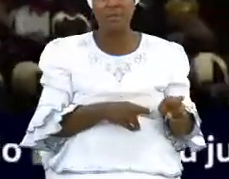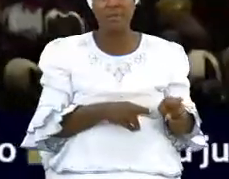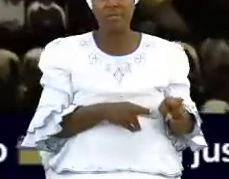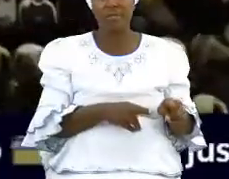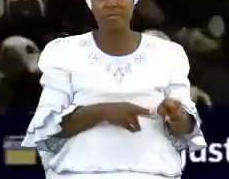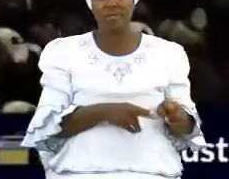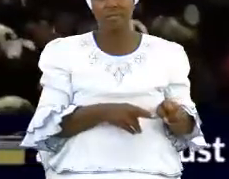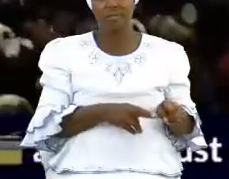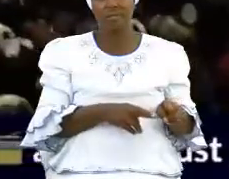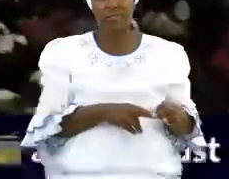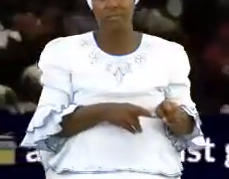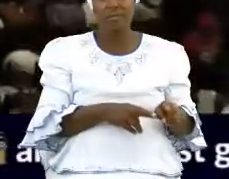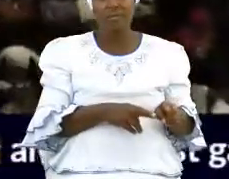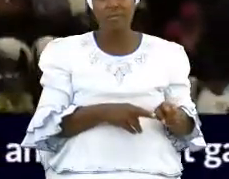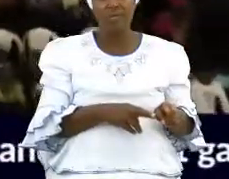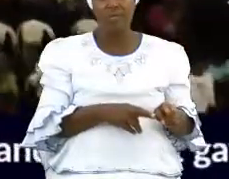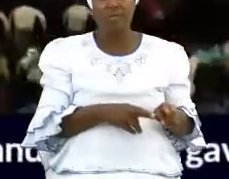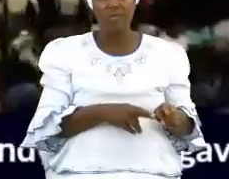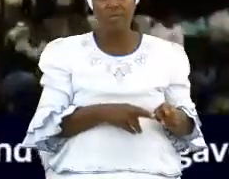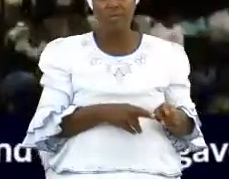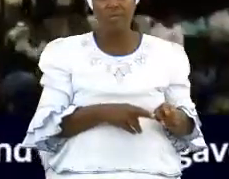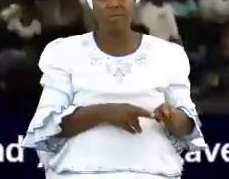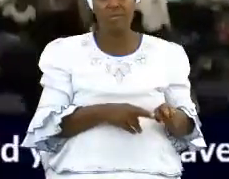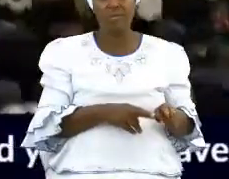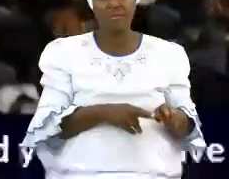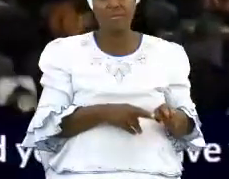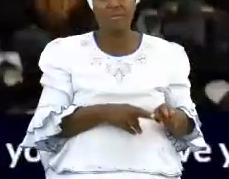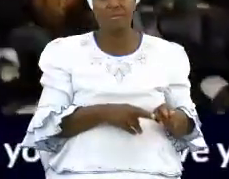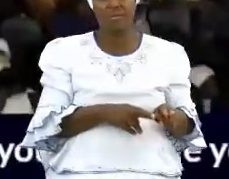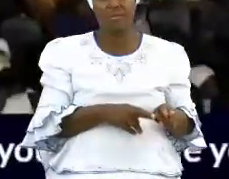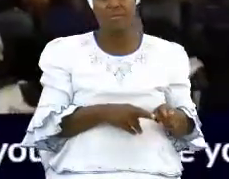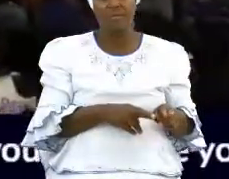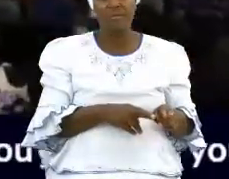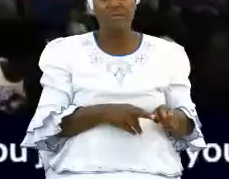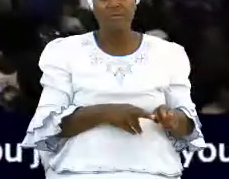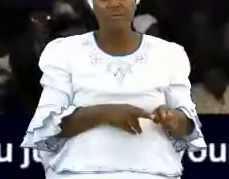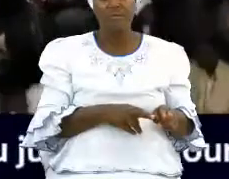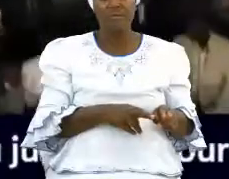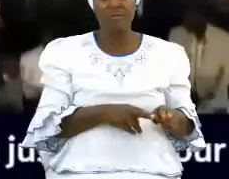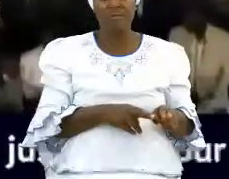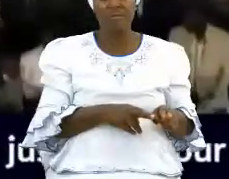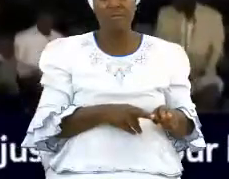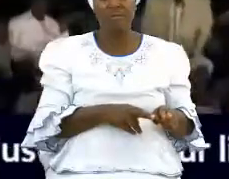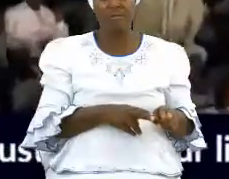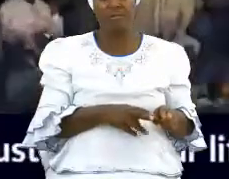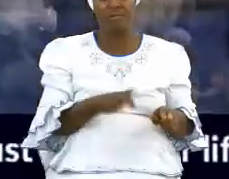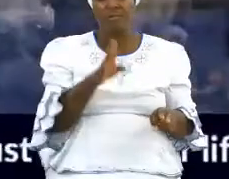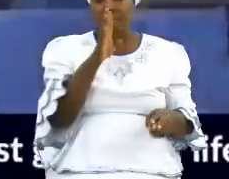Supervisors, we are set. Okay. Okay. Get ready now.